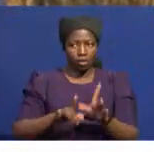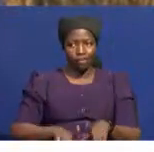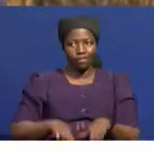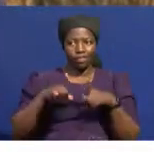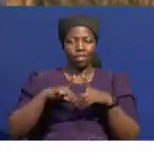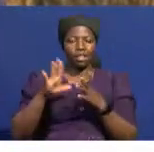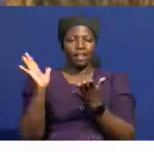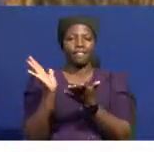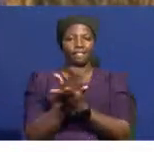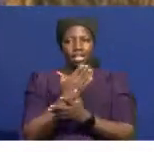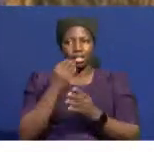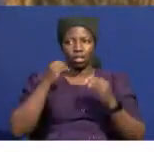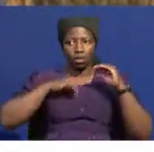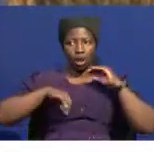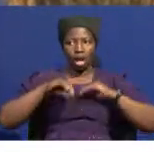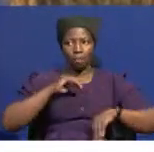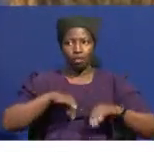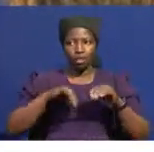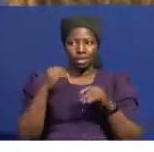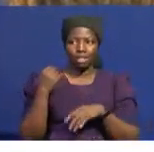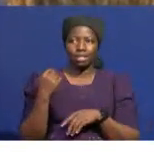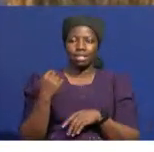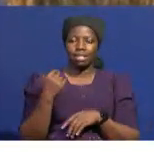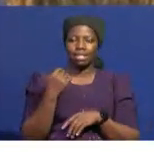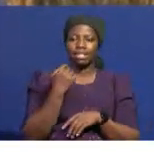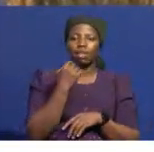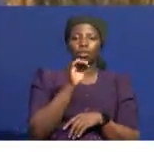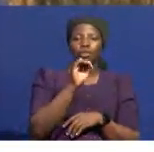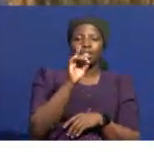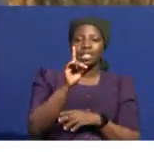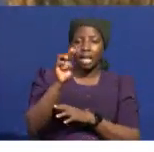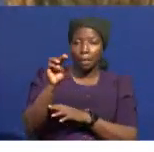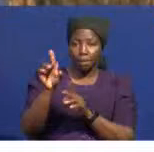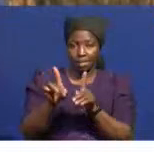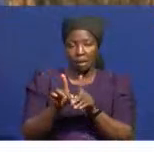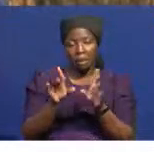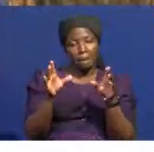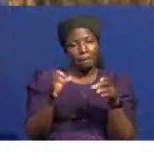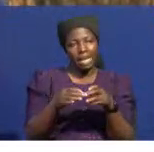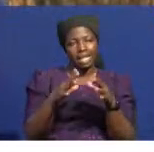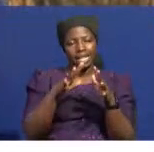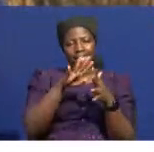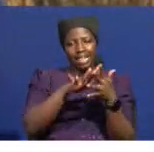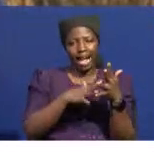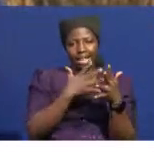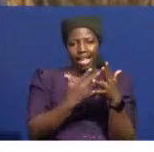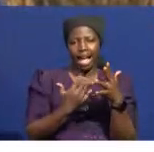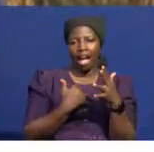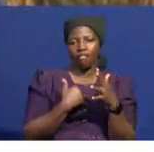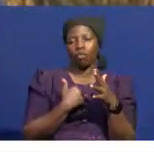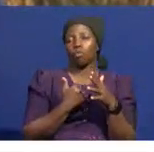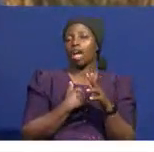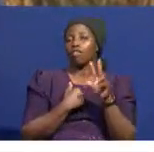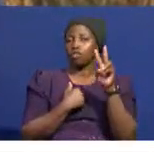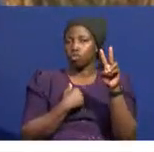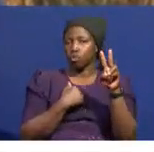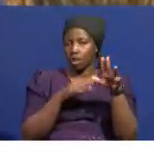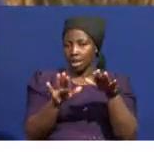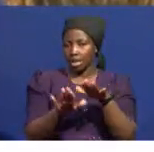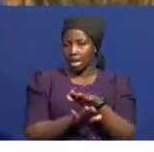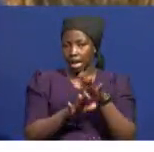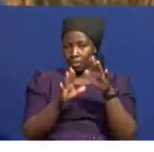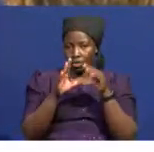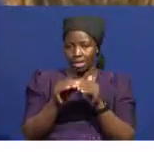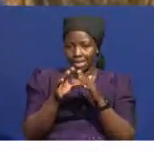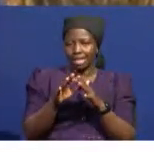Secondly, ODM as a party has a structure. We have two deputy leaders. We have a